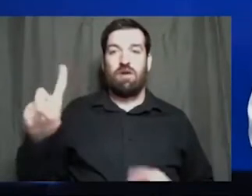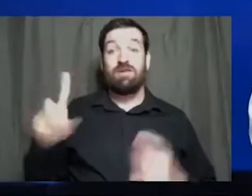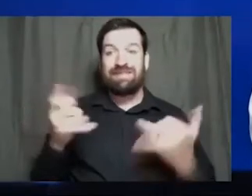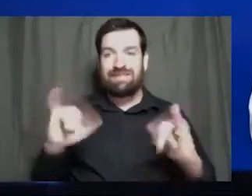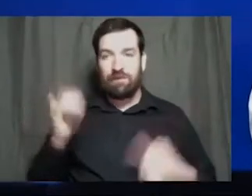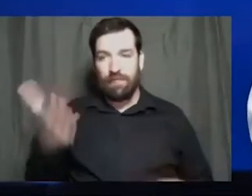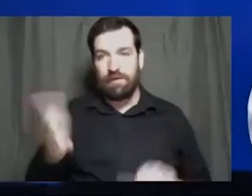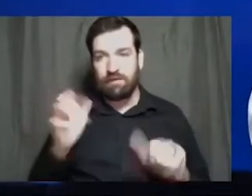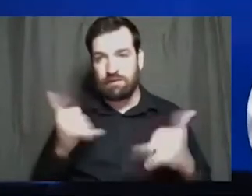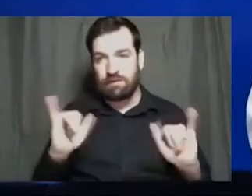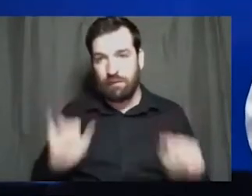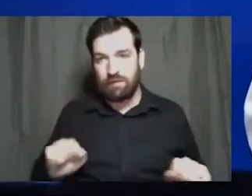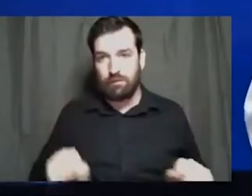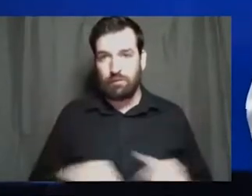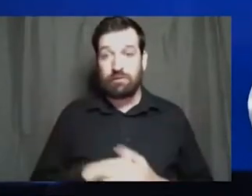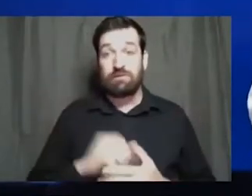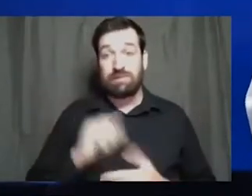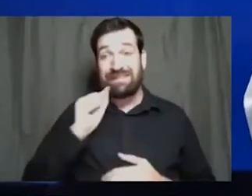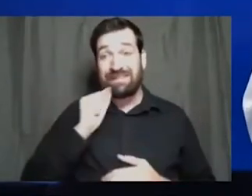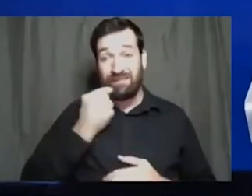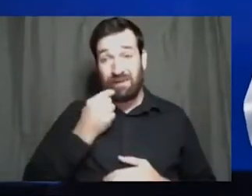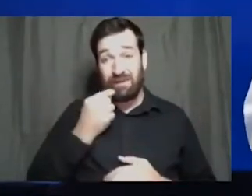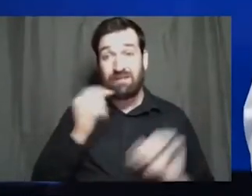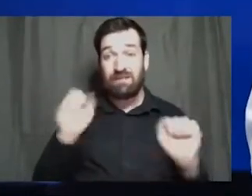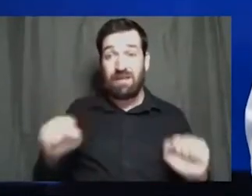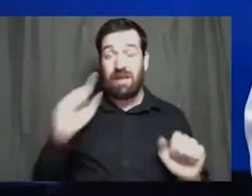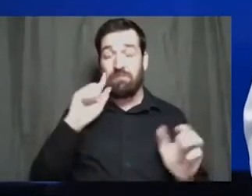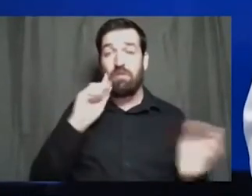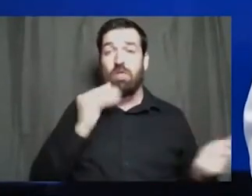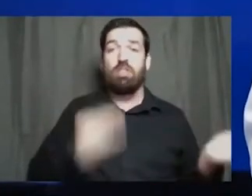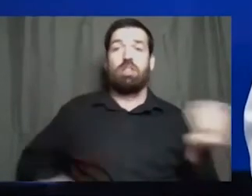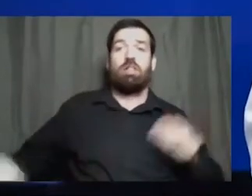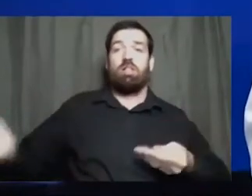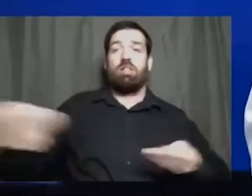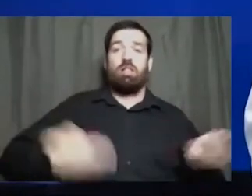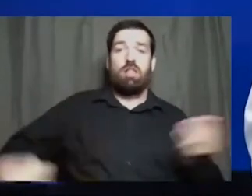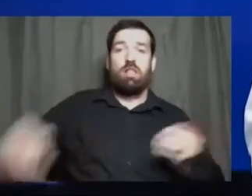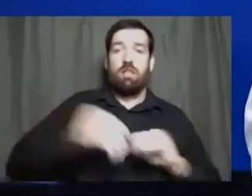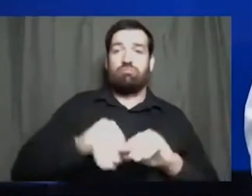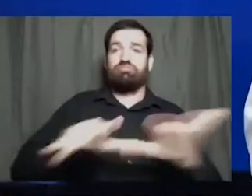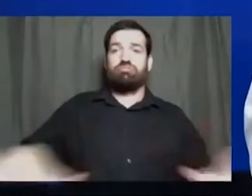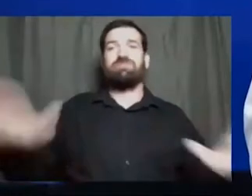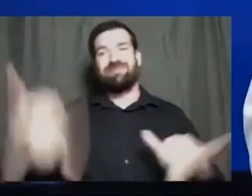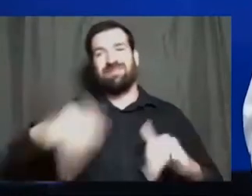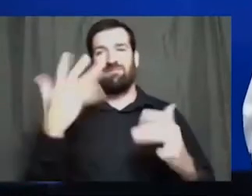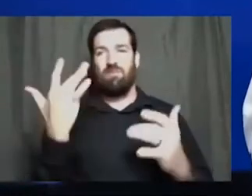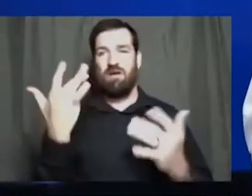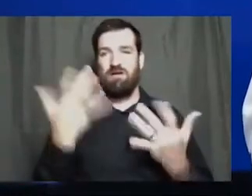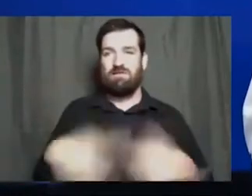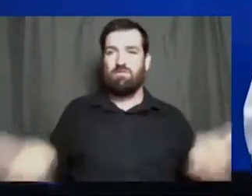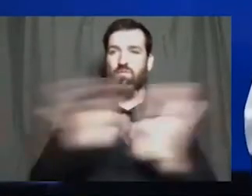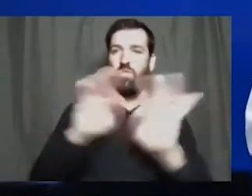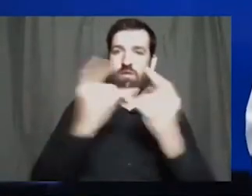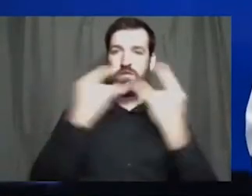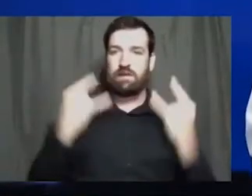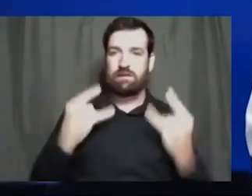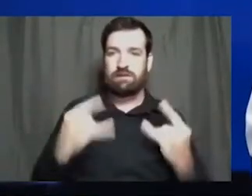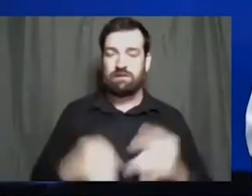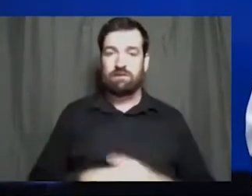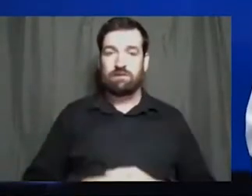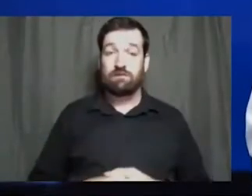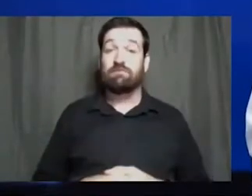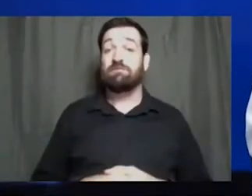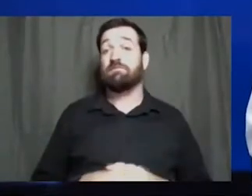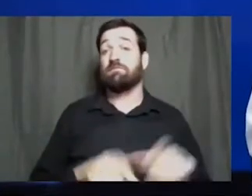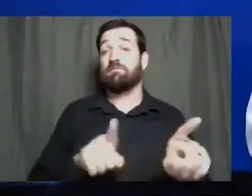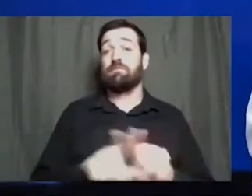it's significant, and it can be passed around. And I think that's why it's so important to put masks back on. Also, a good